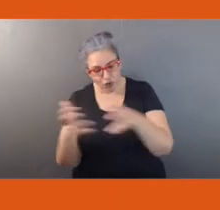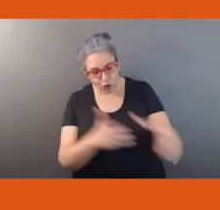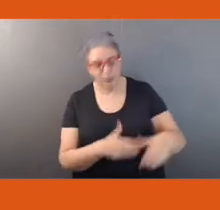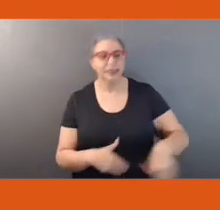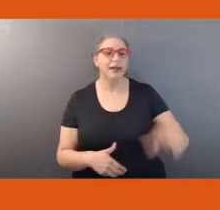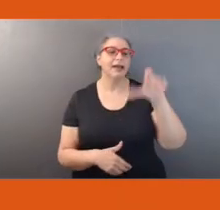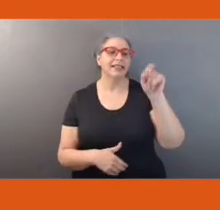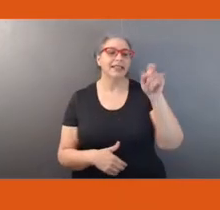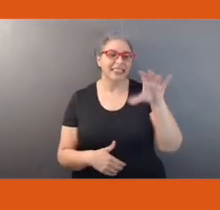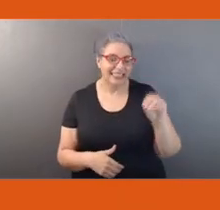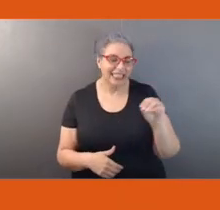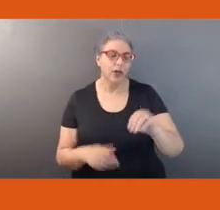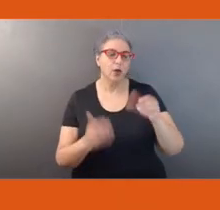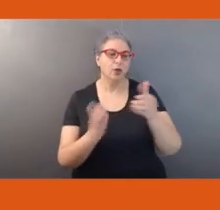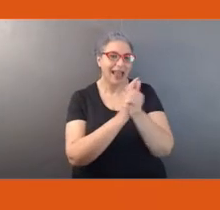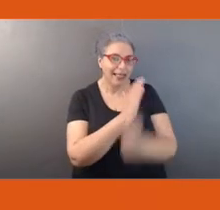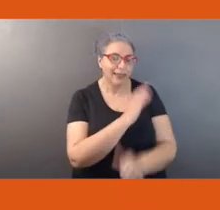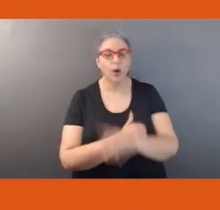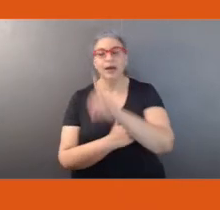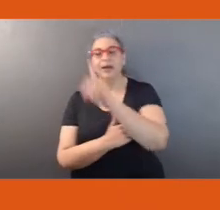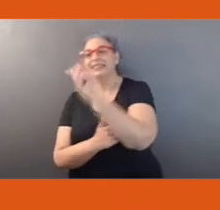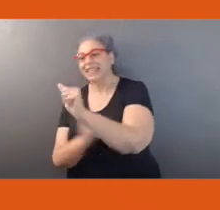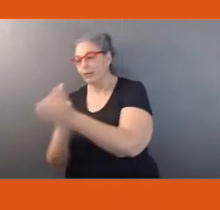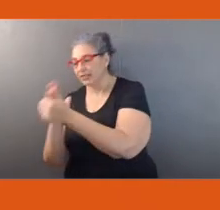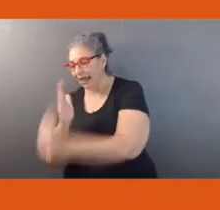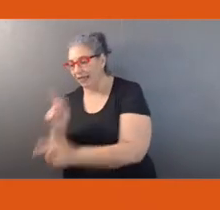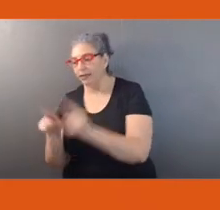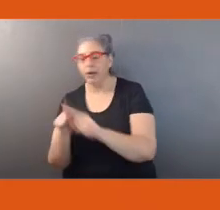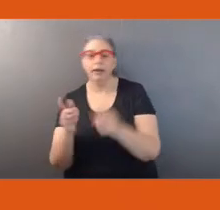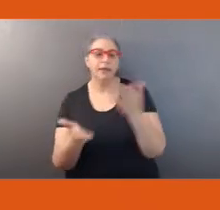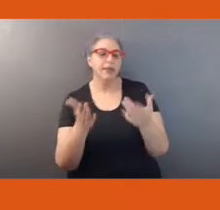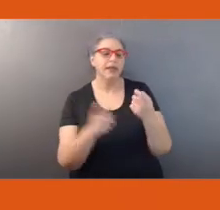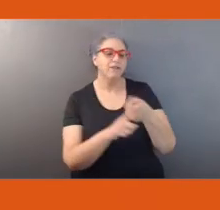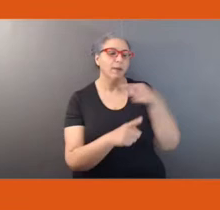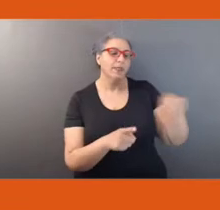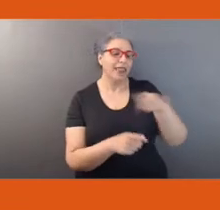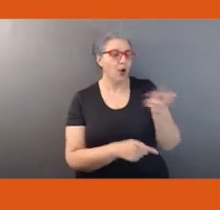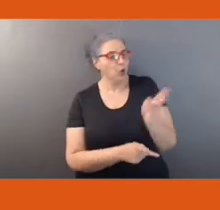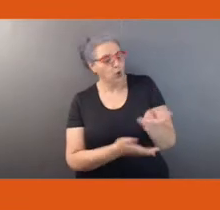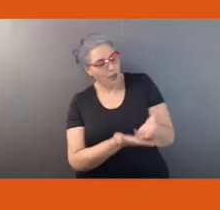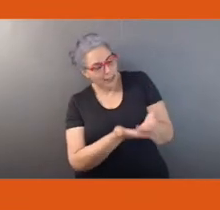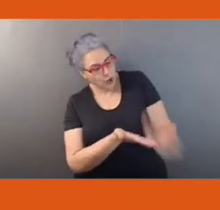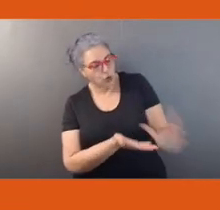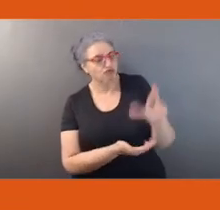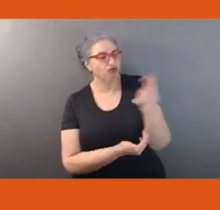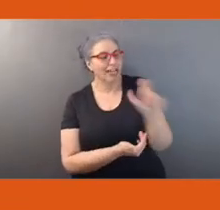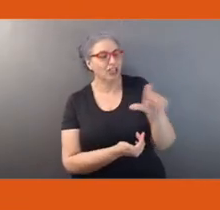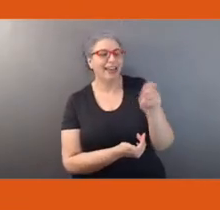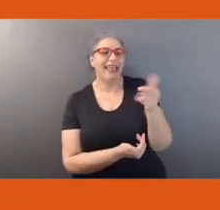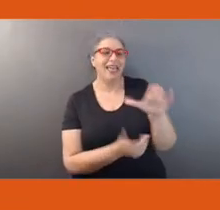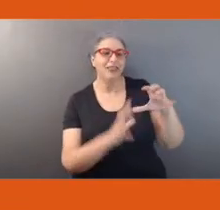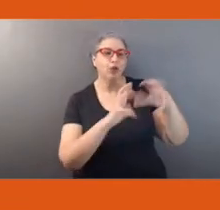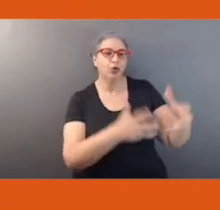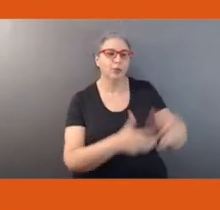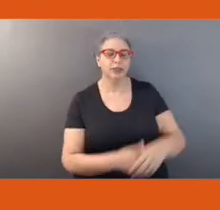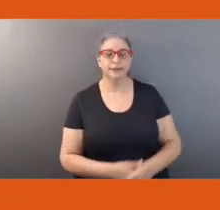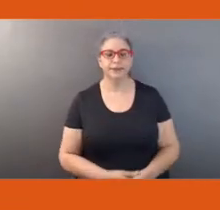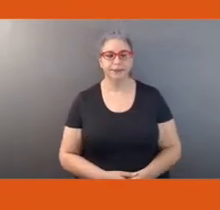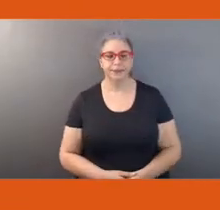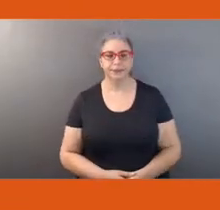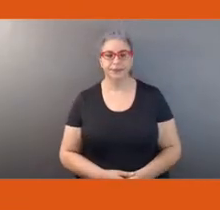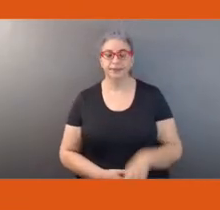community, or for example, disabled talent from historically excluded racial ethnic groups? Well, I think one